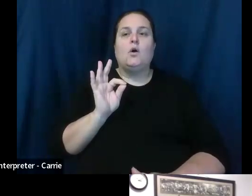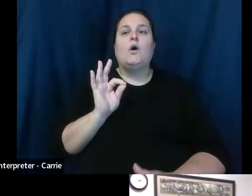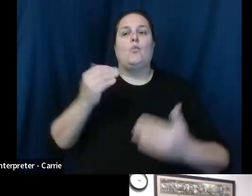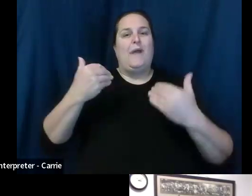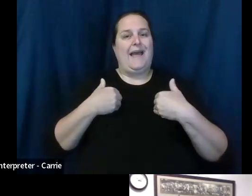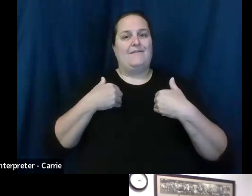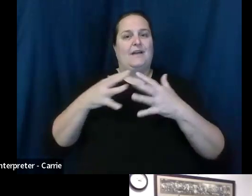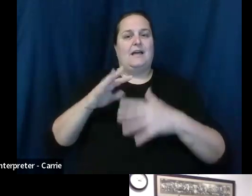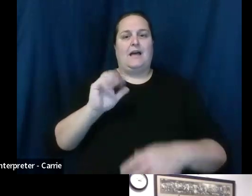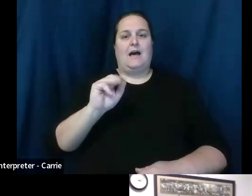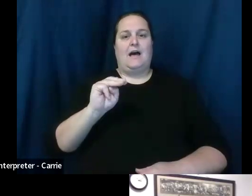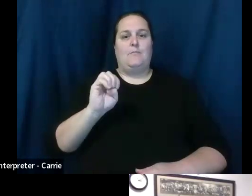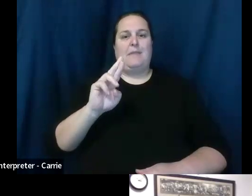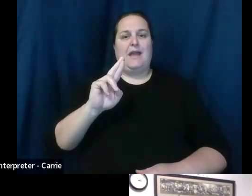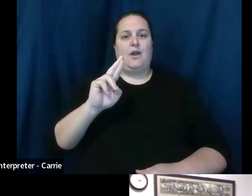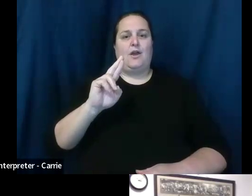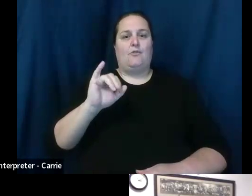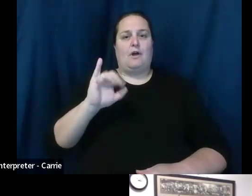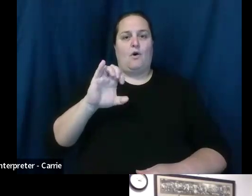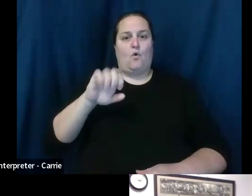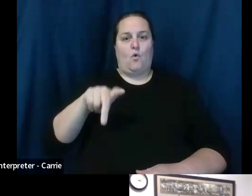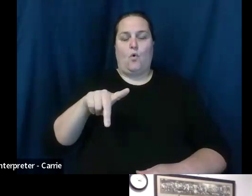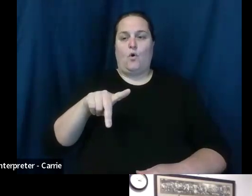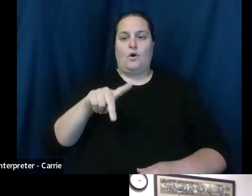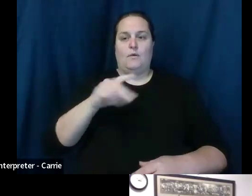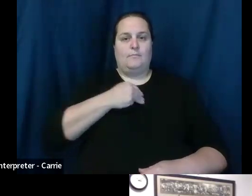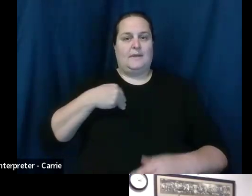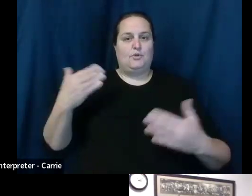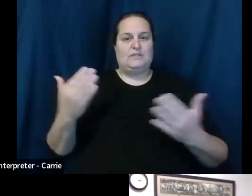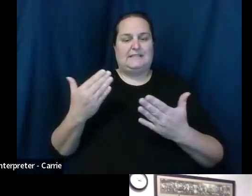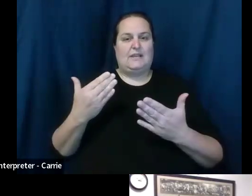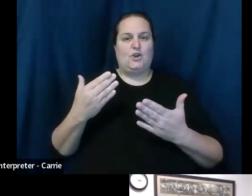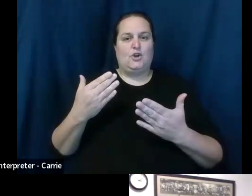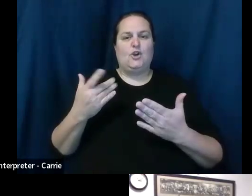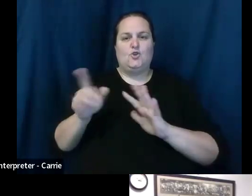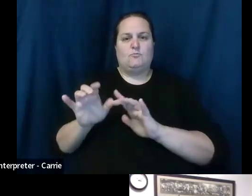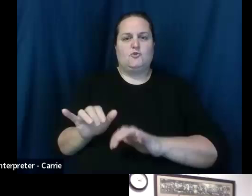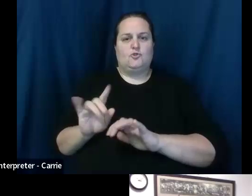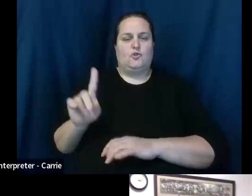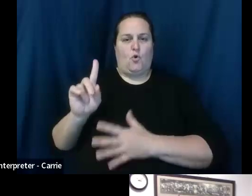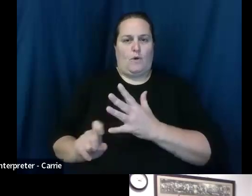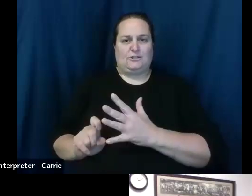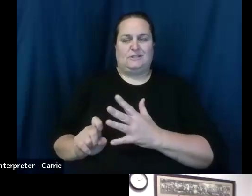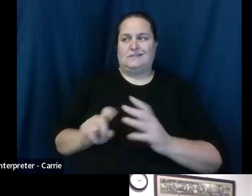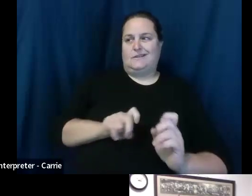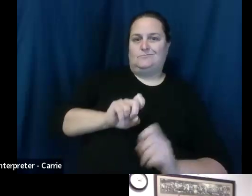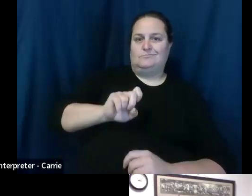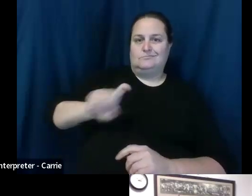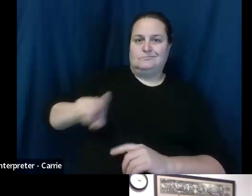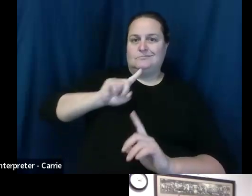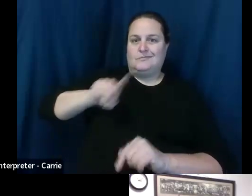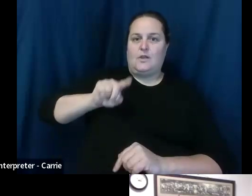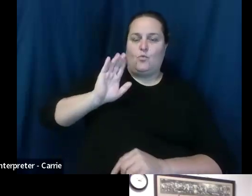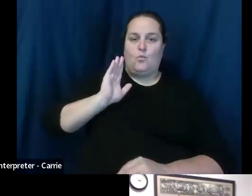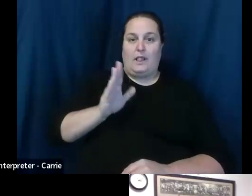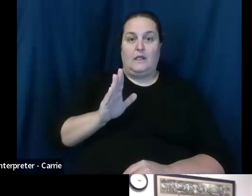our AmeriCorps members here who are ready to answer questions and help you out. We do also have a list of the usernames that we sent out. So if you